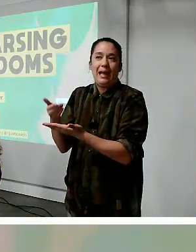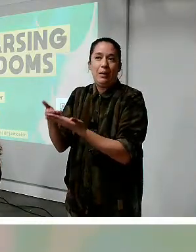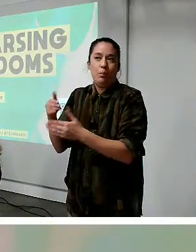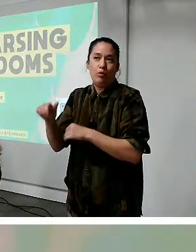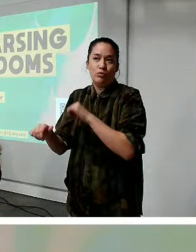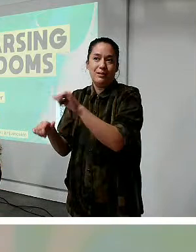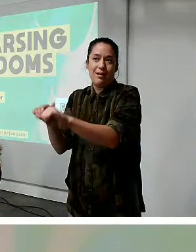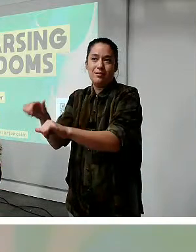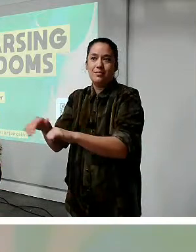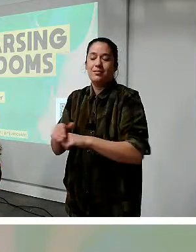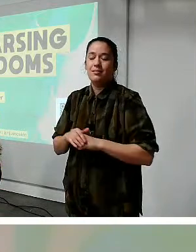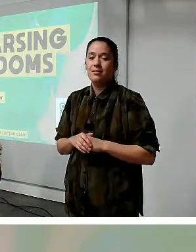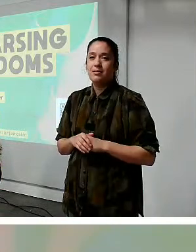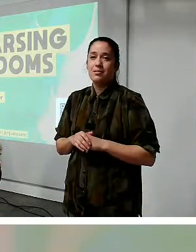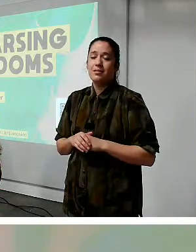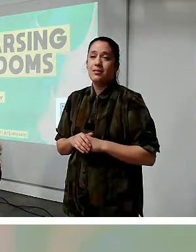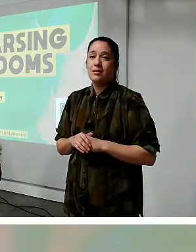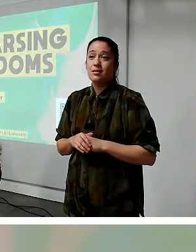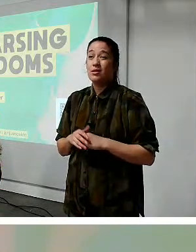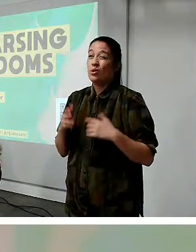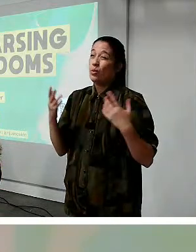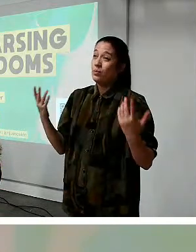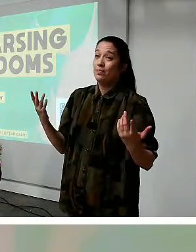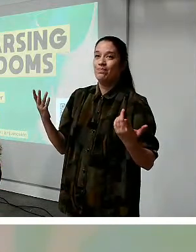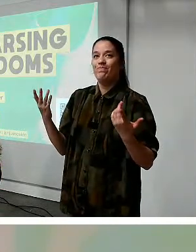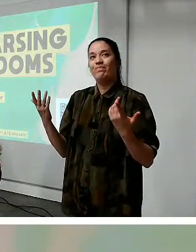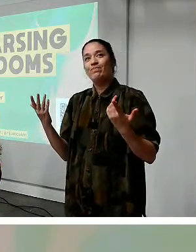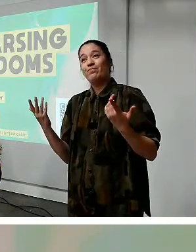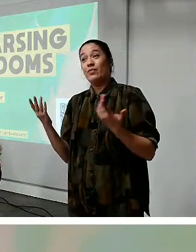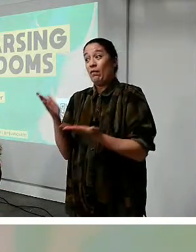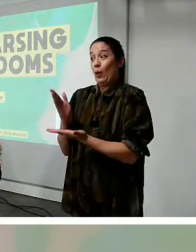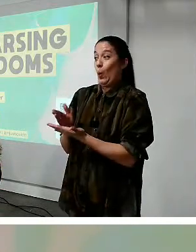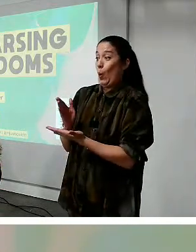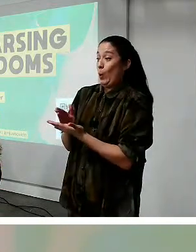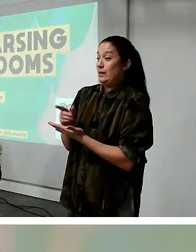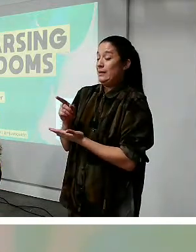And of course, with that comes ebbs and flows in one's